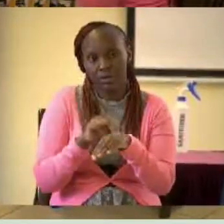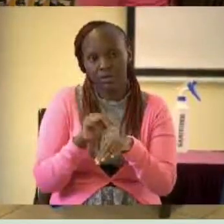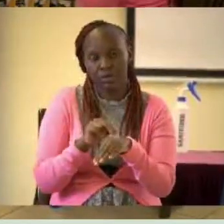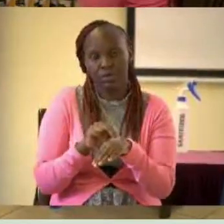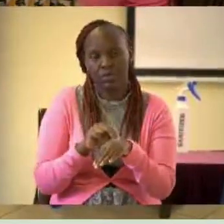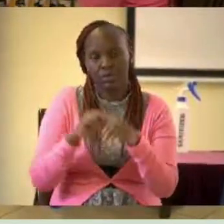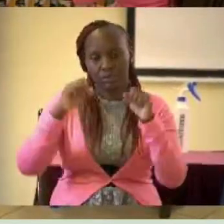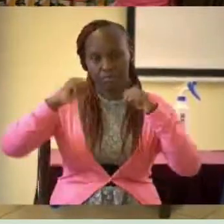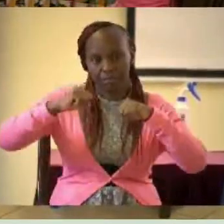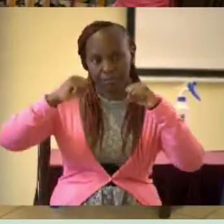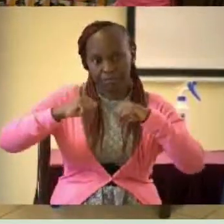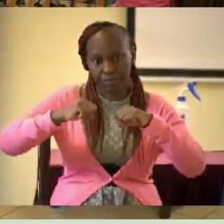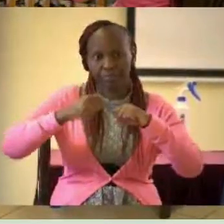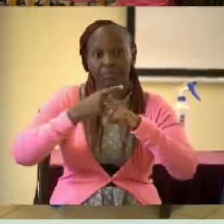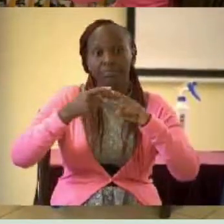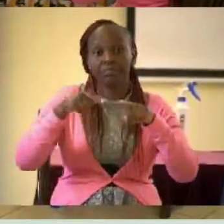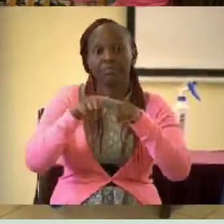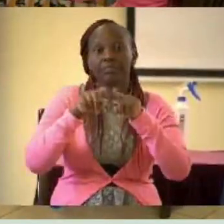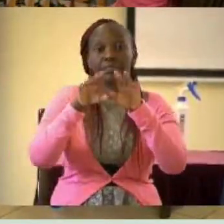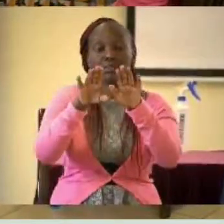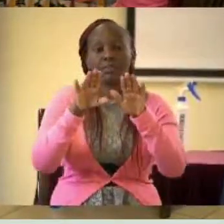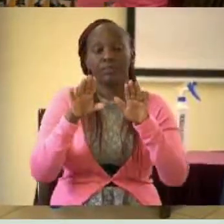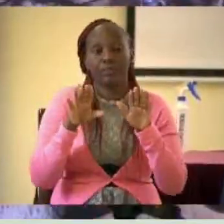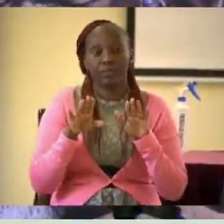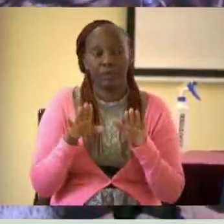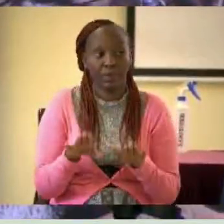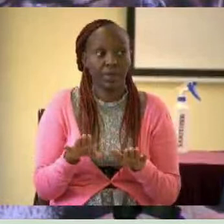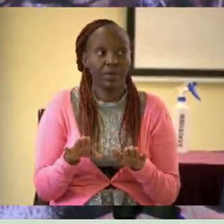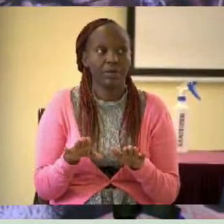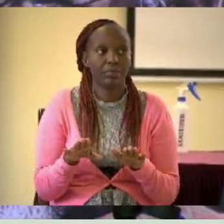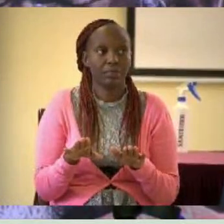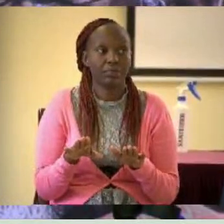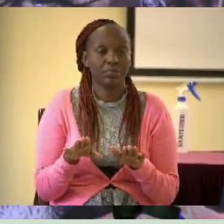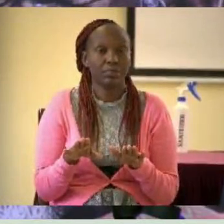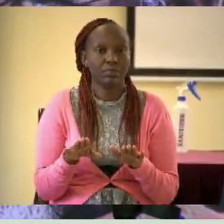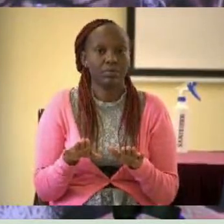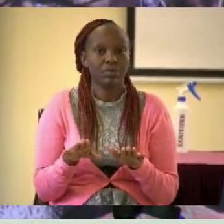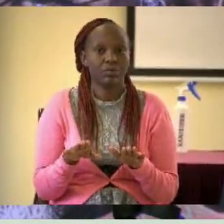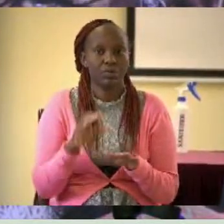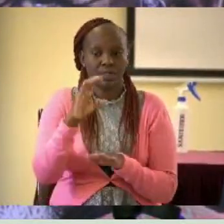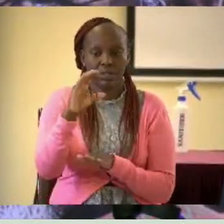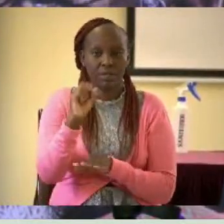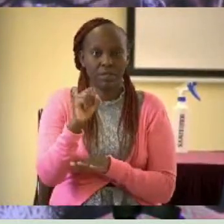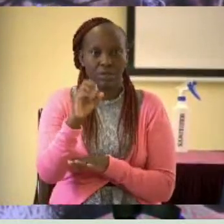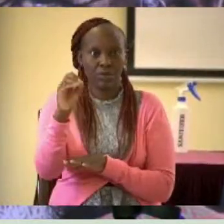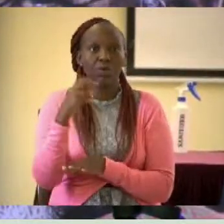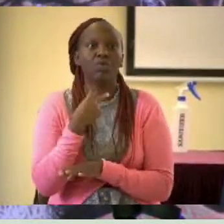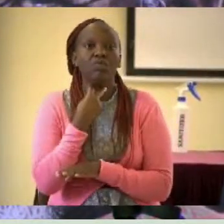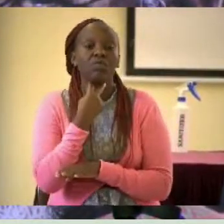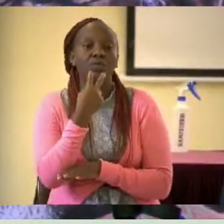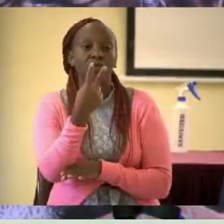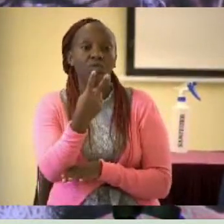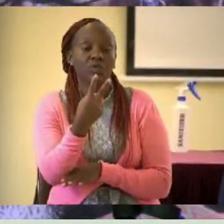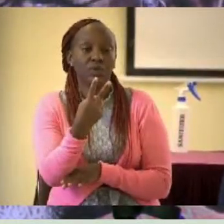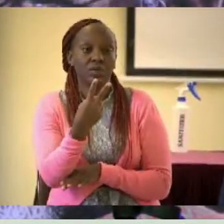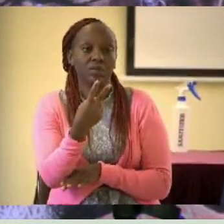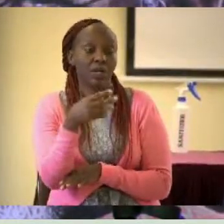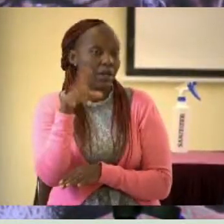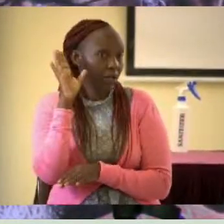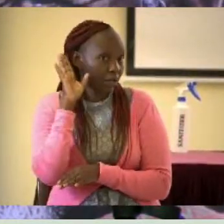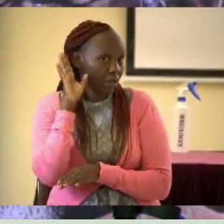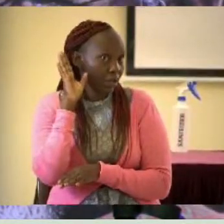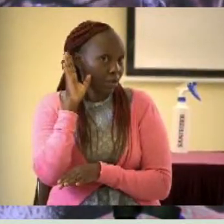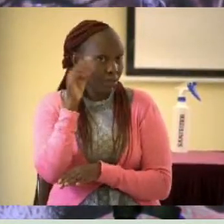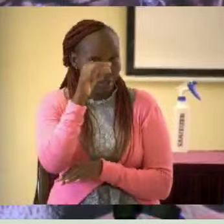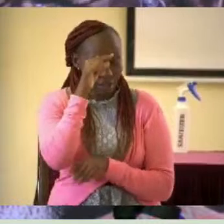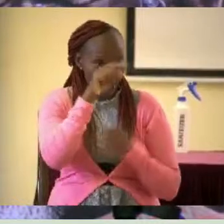time, but also importantly, to ensure civil society voice is heard in the